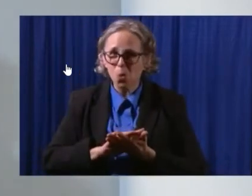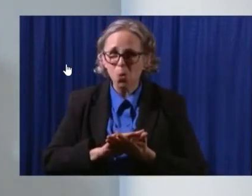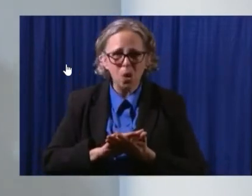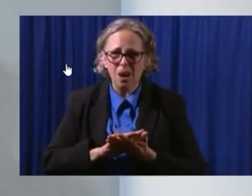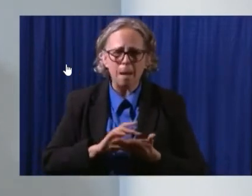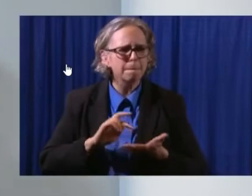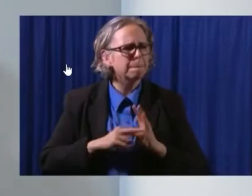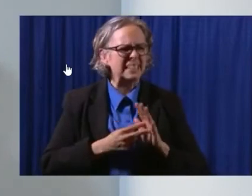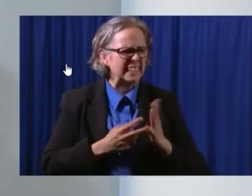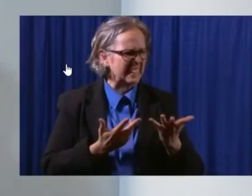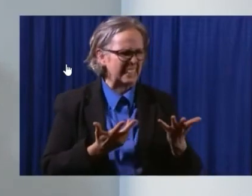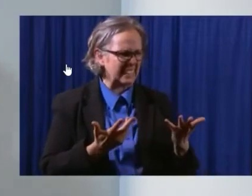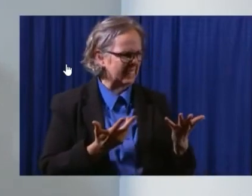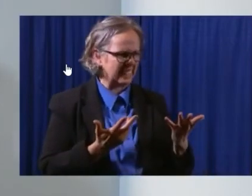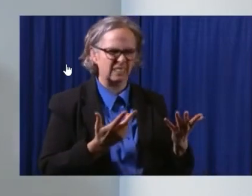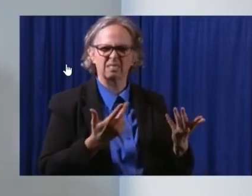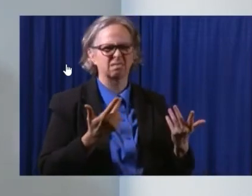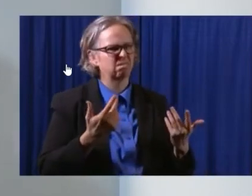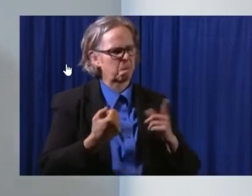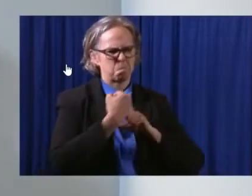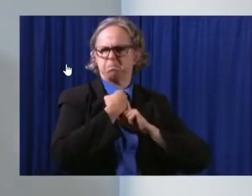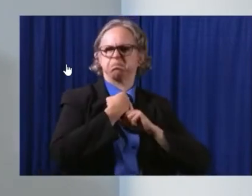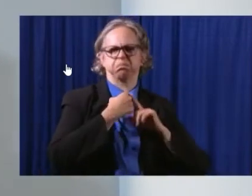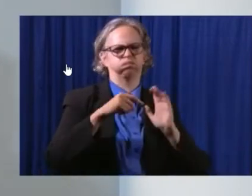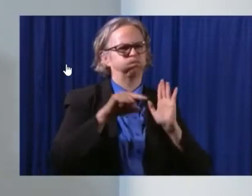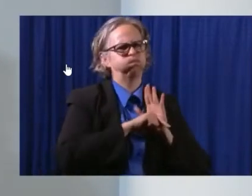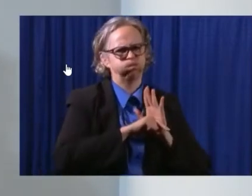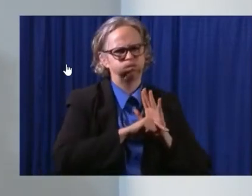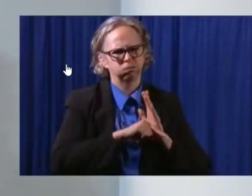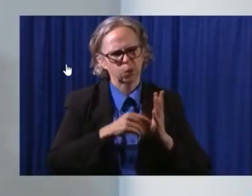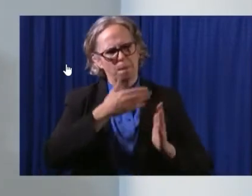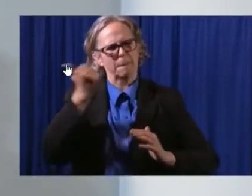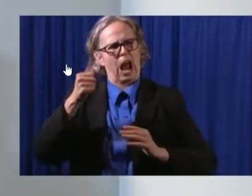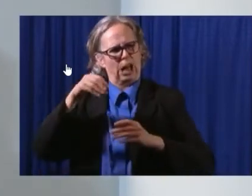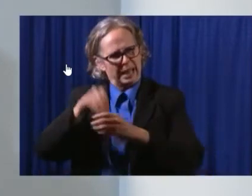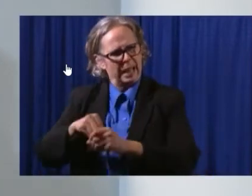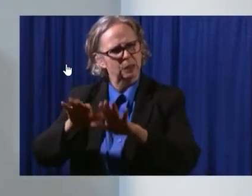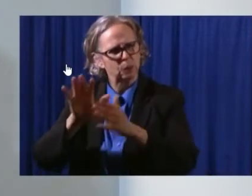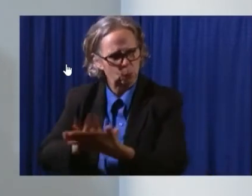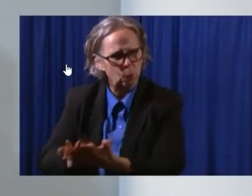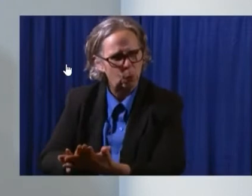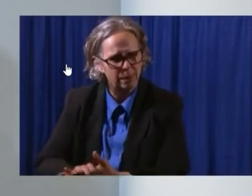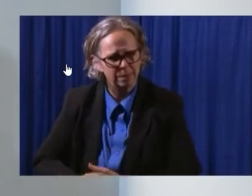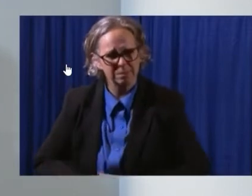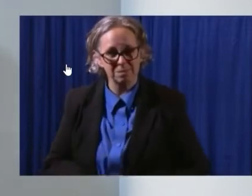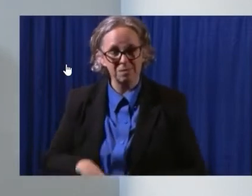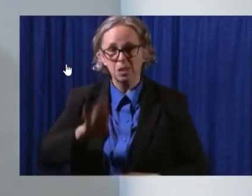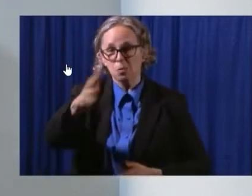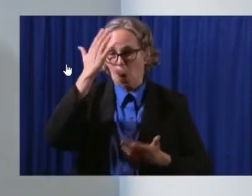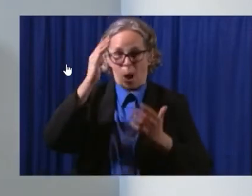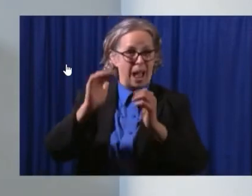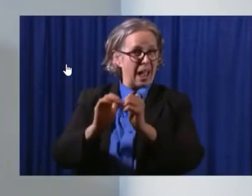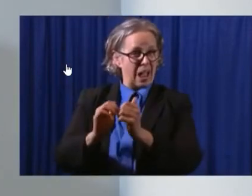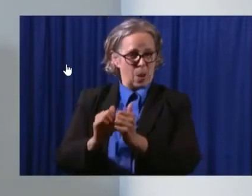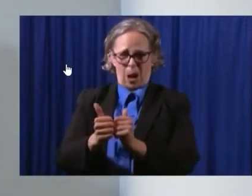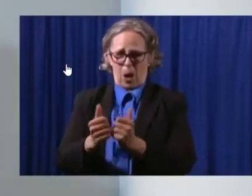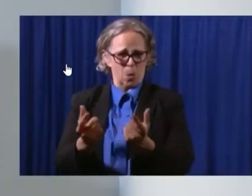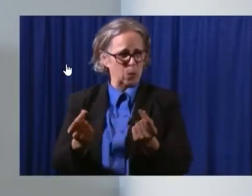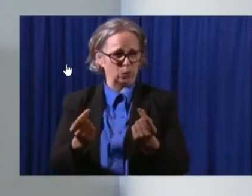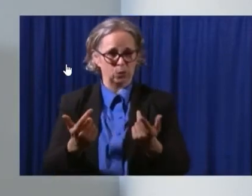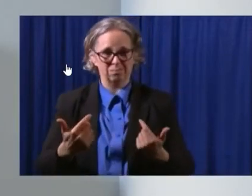by attendance. And I can say this because one of the things that I live with every day is